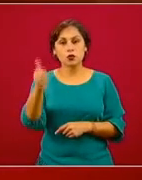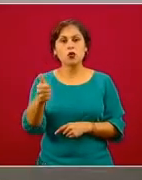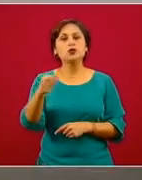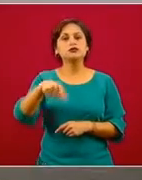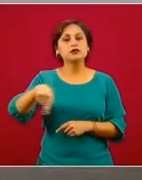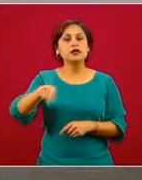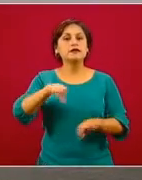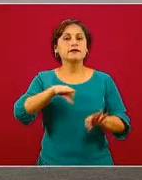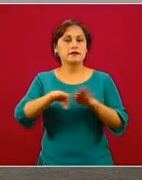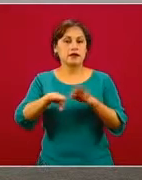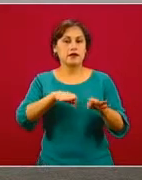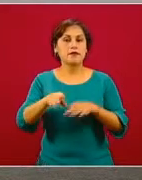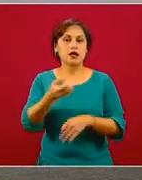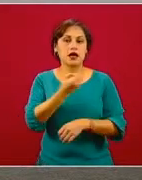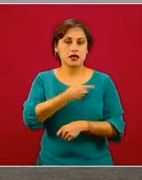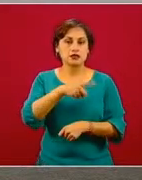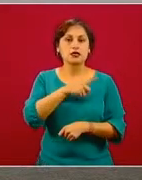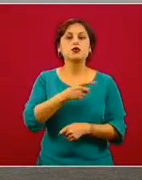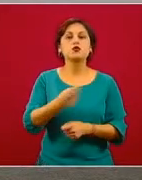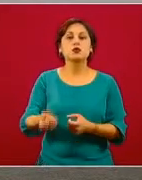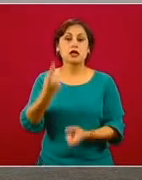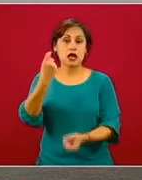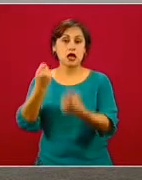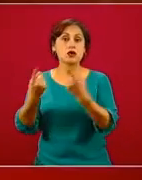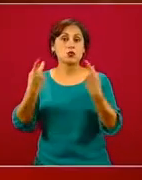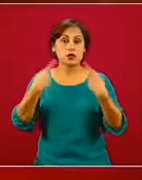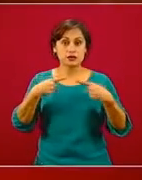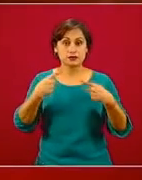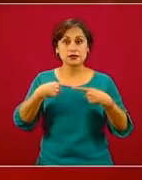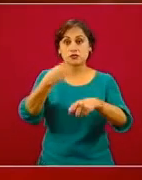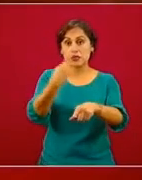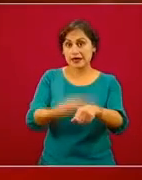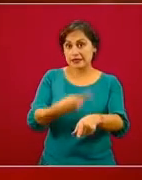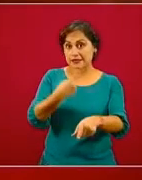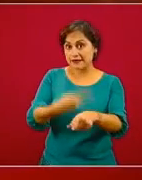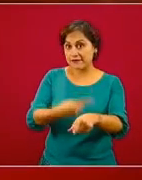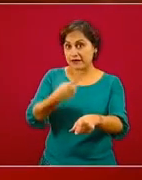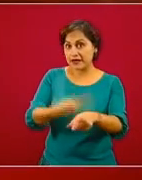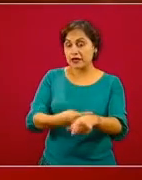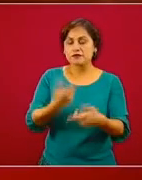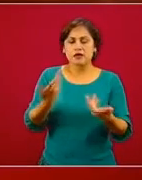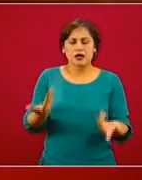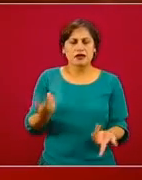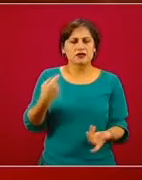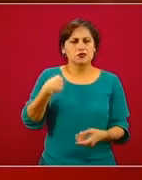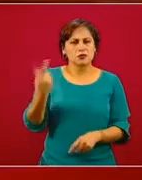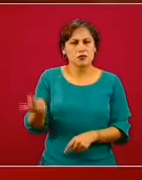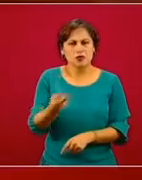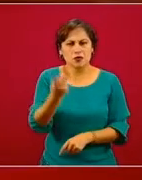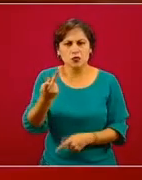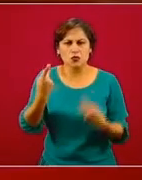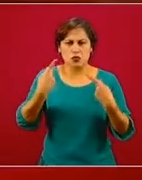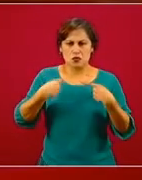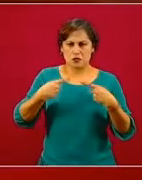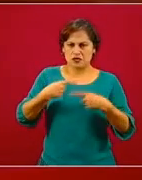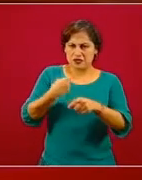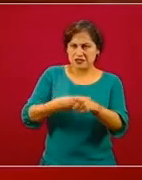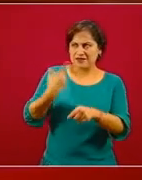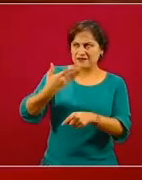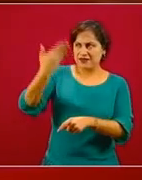more than 100 people within the health sector have